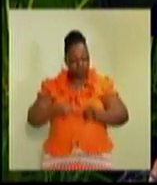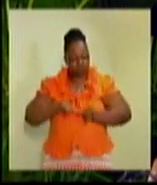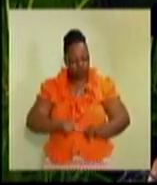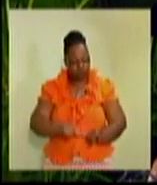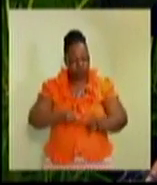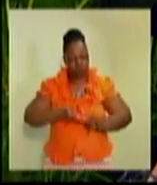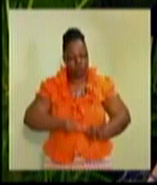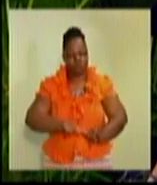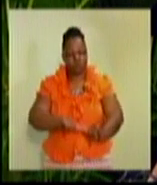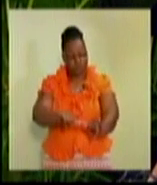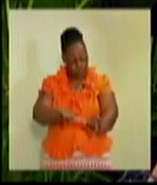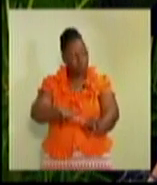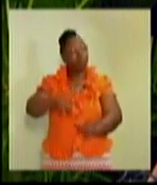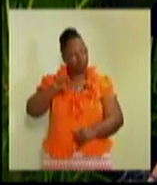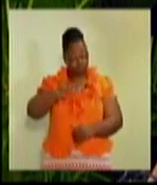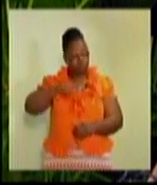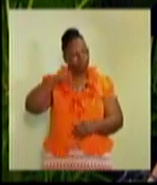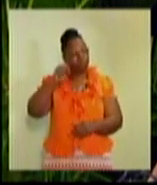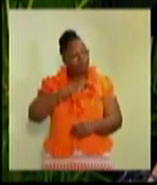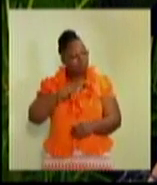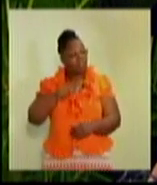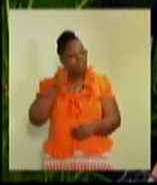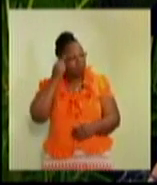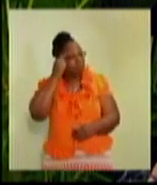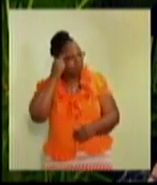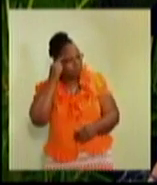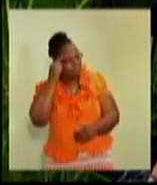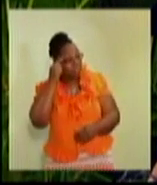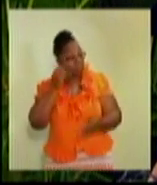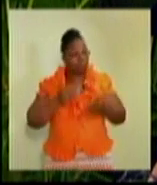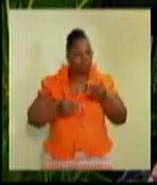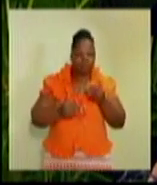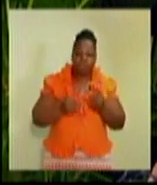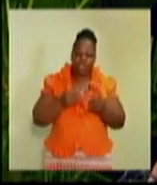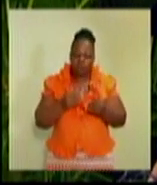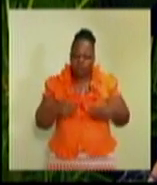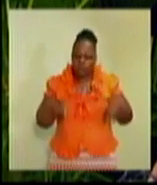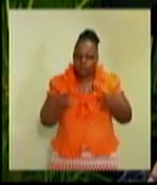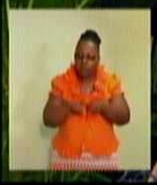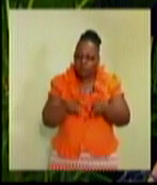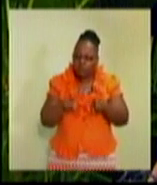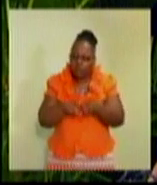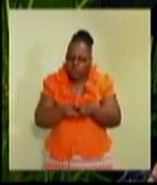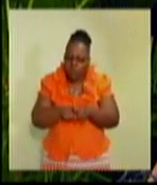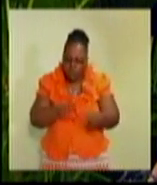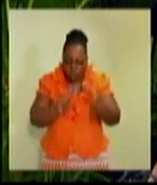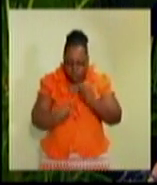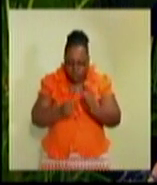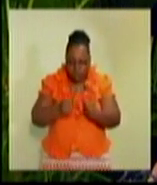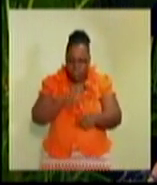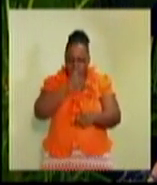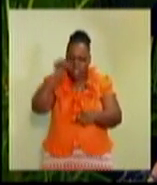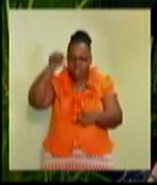have always said, and it is a view as well of this central government, that Tobago has